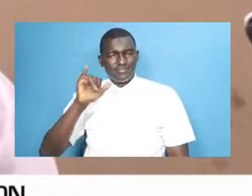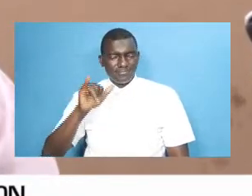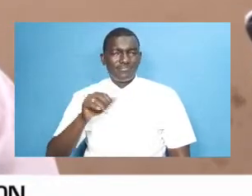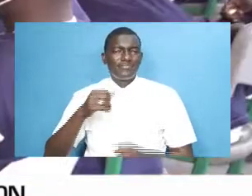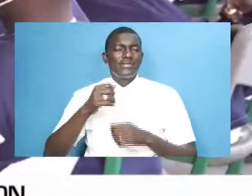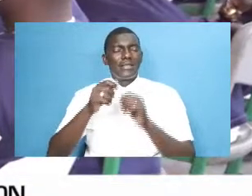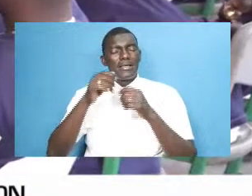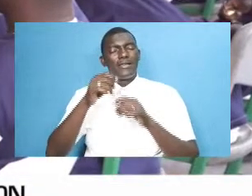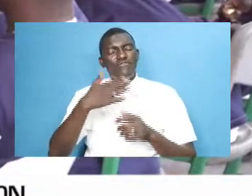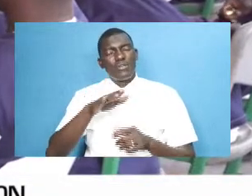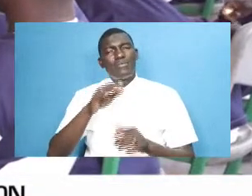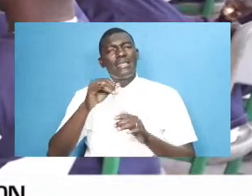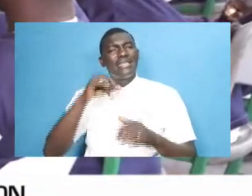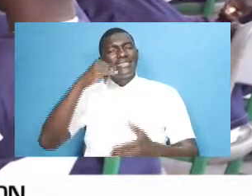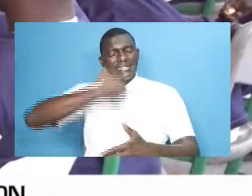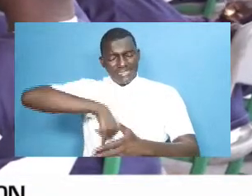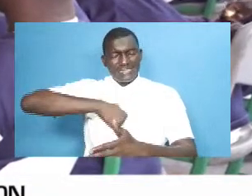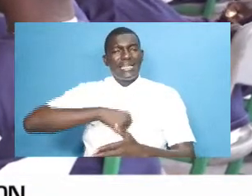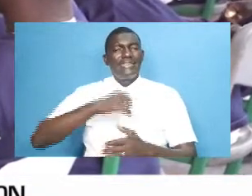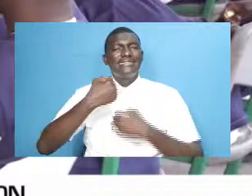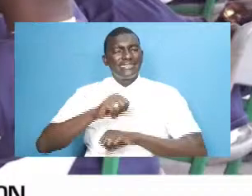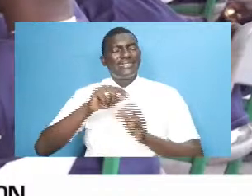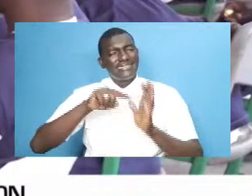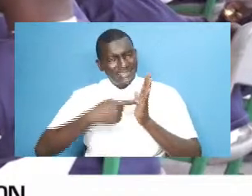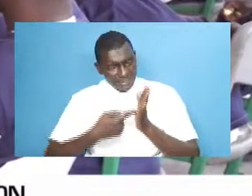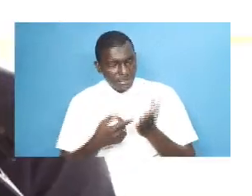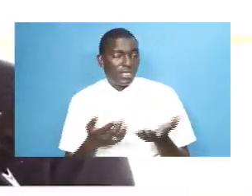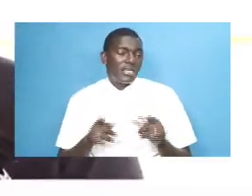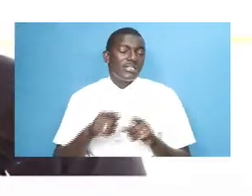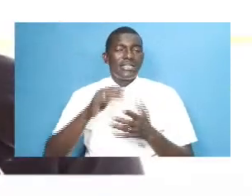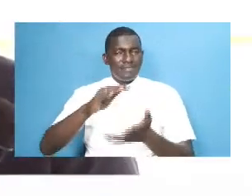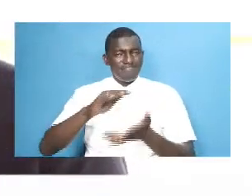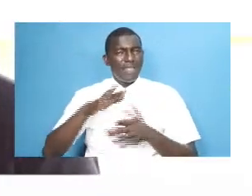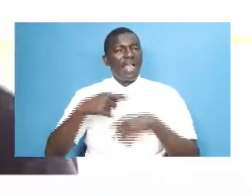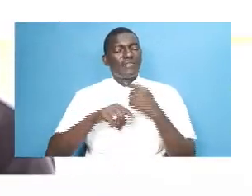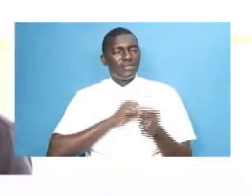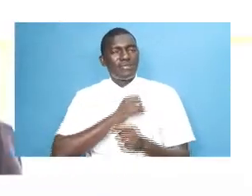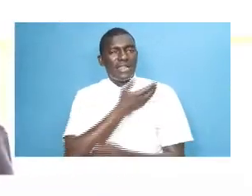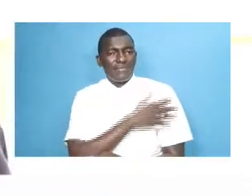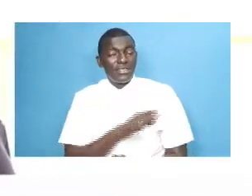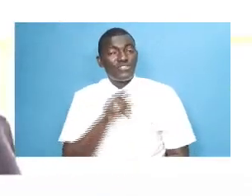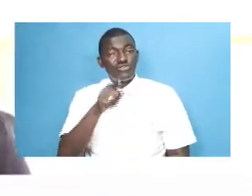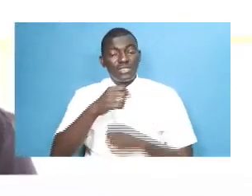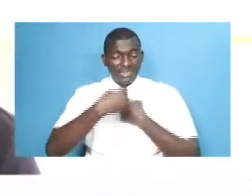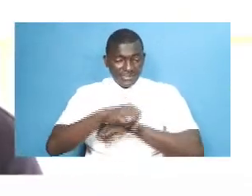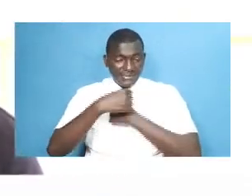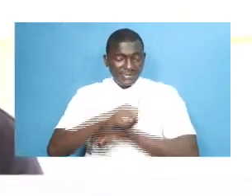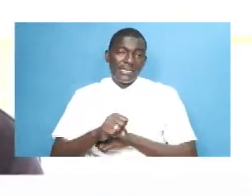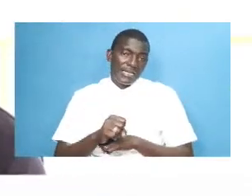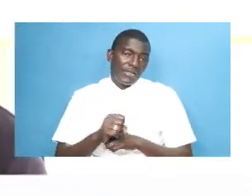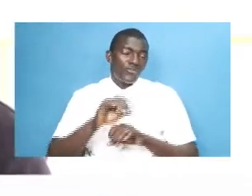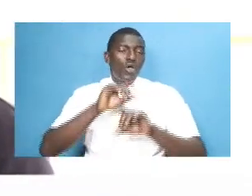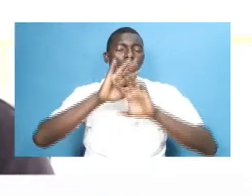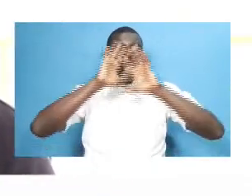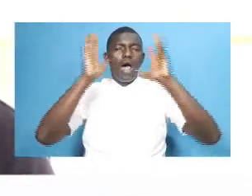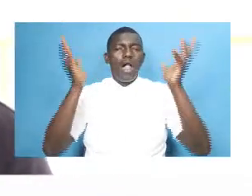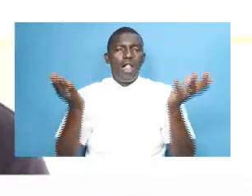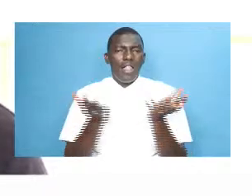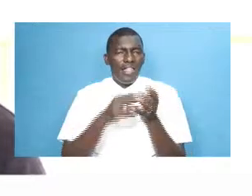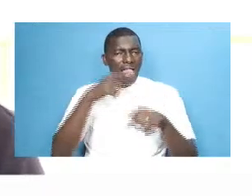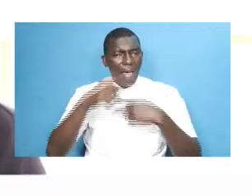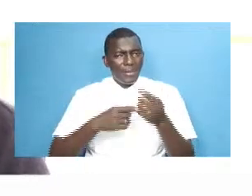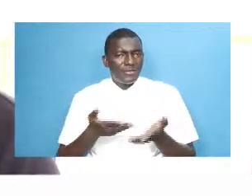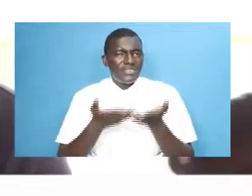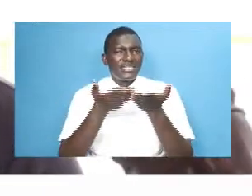inmates and encouraged them to make good use of the knowledge and skills gained after their release. So this training was all about giving